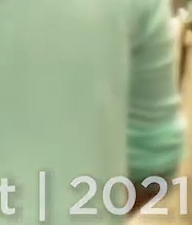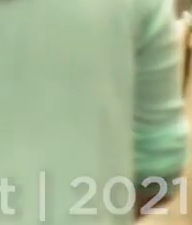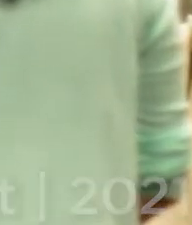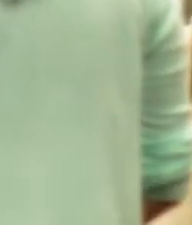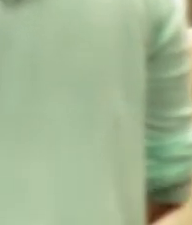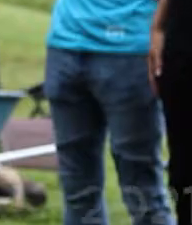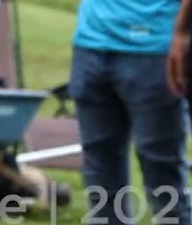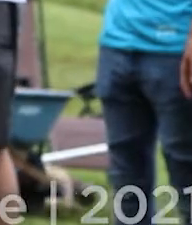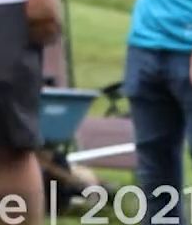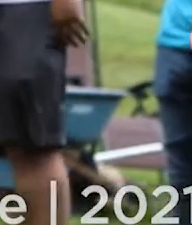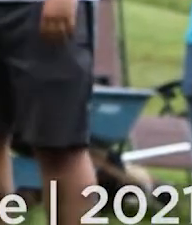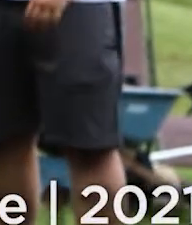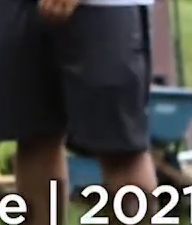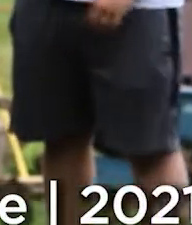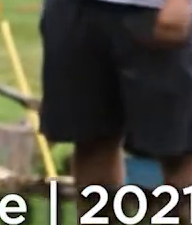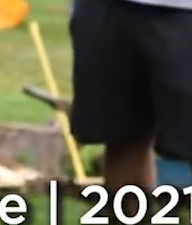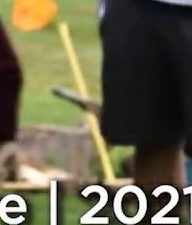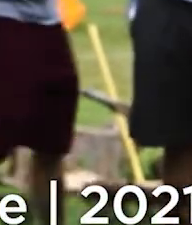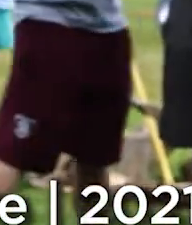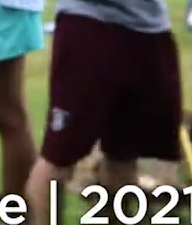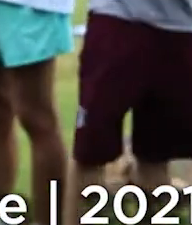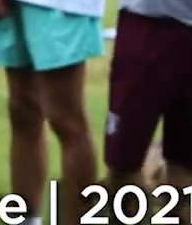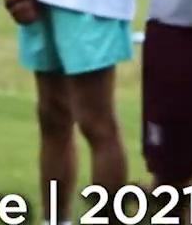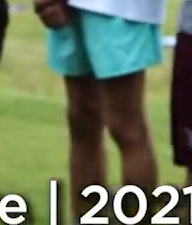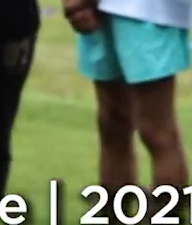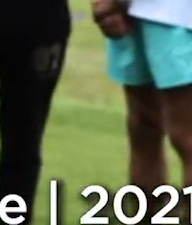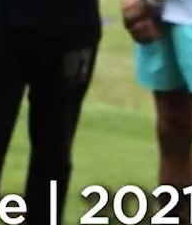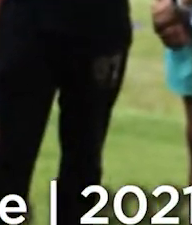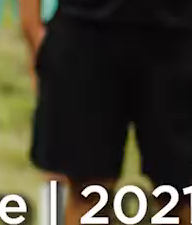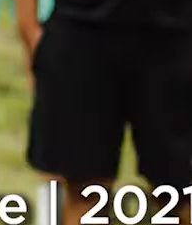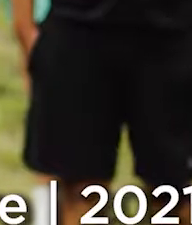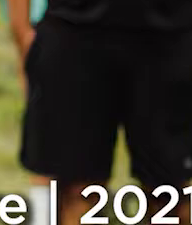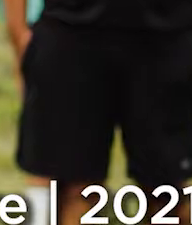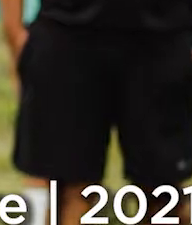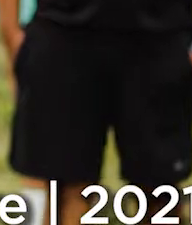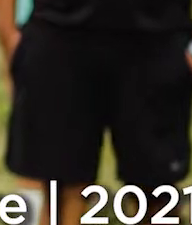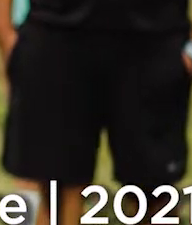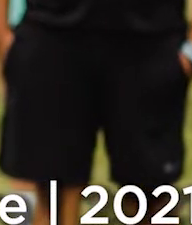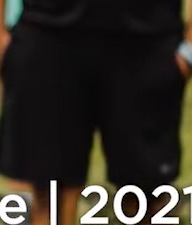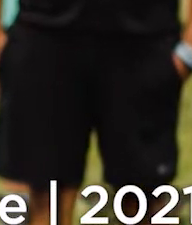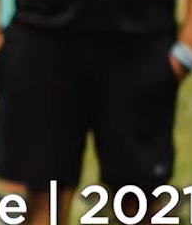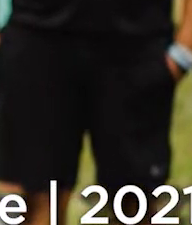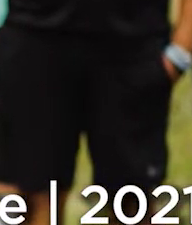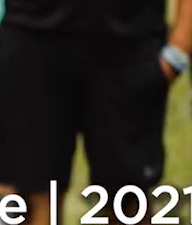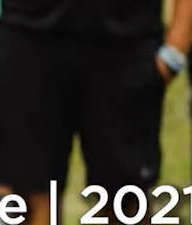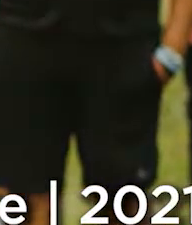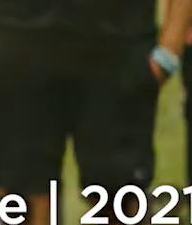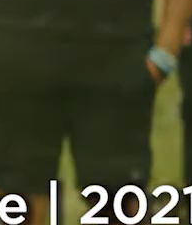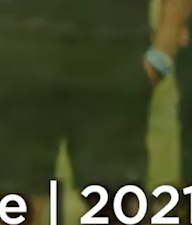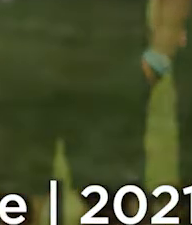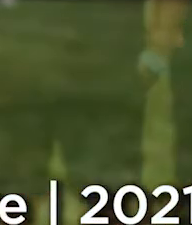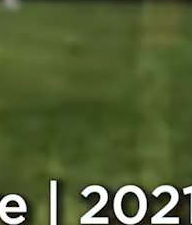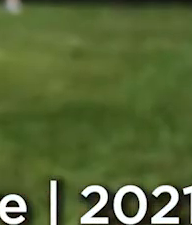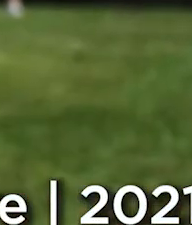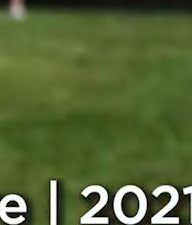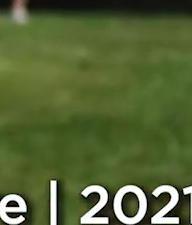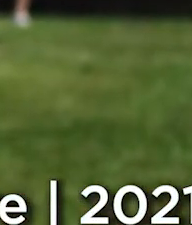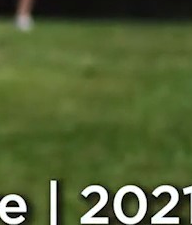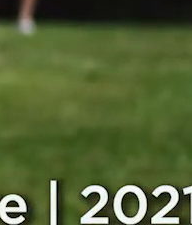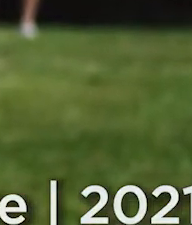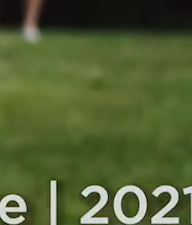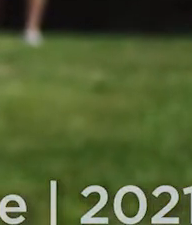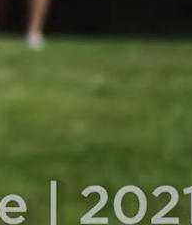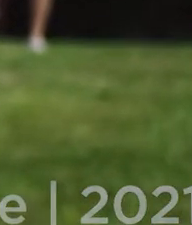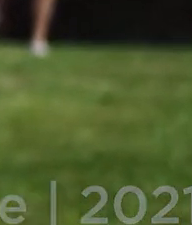and telling other people about how much He loves them, and going out into the community and sharing that with others in such a genuine, loving